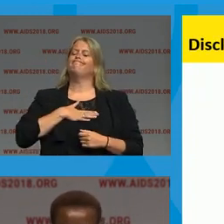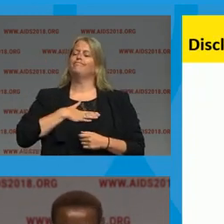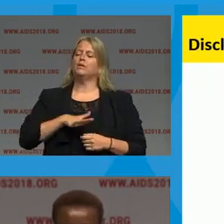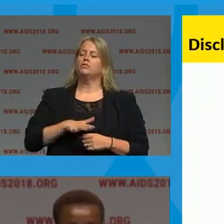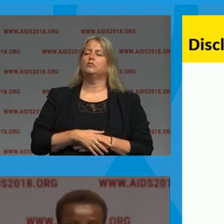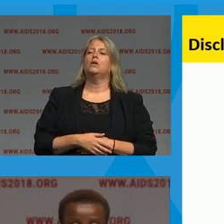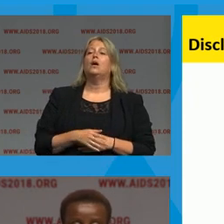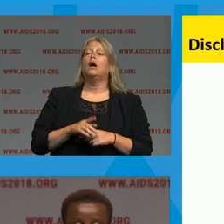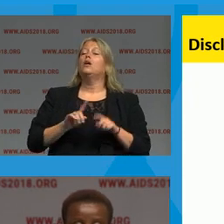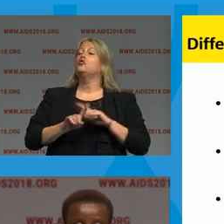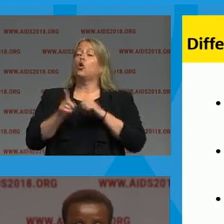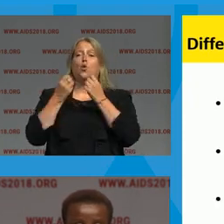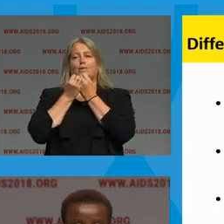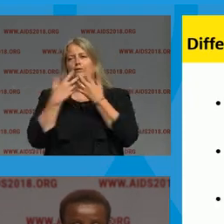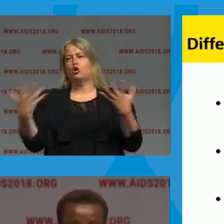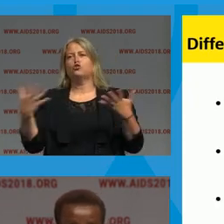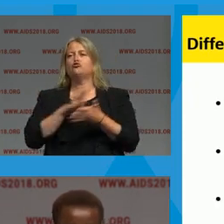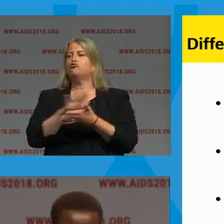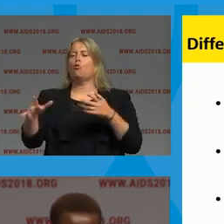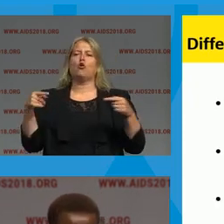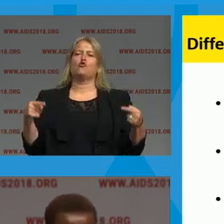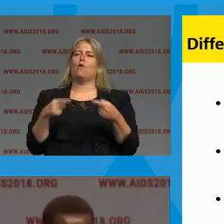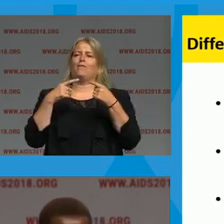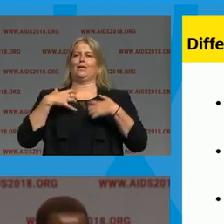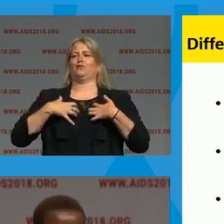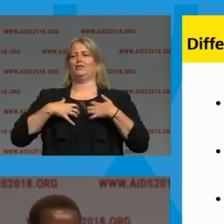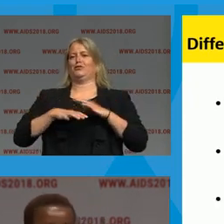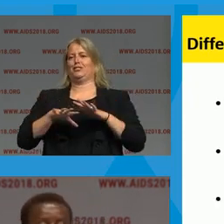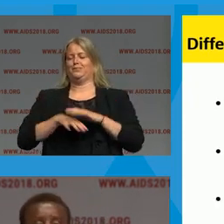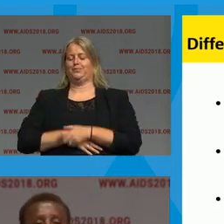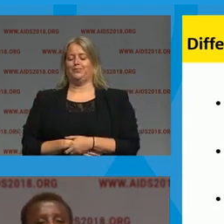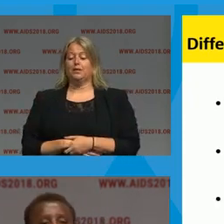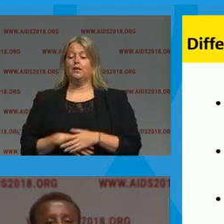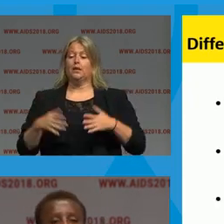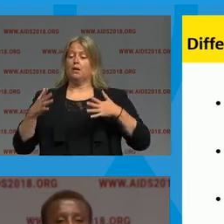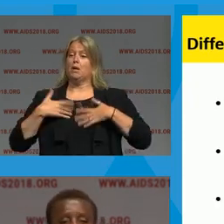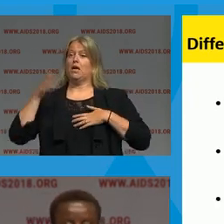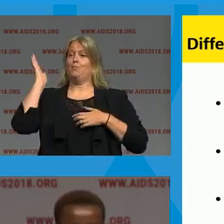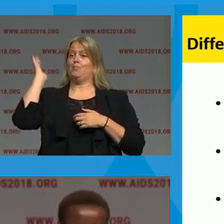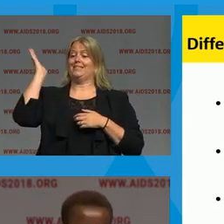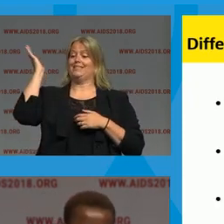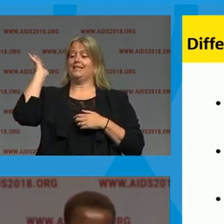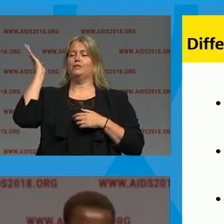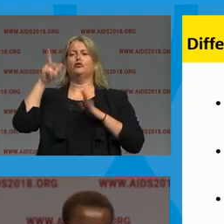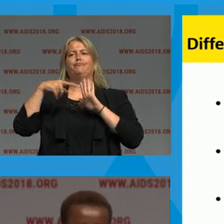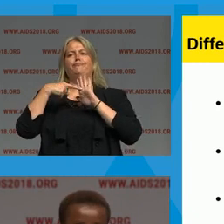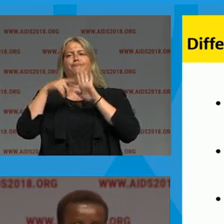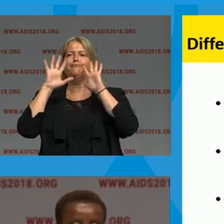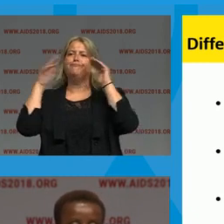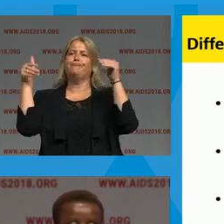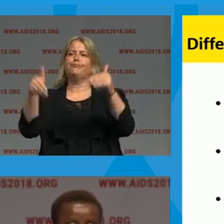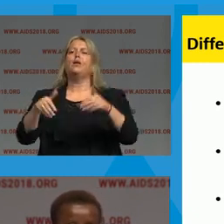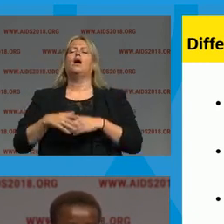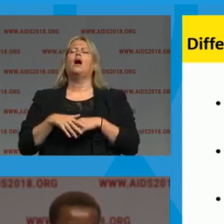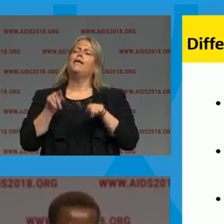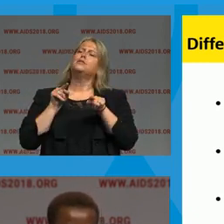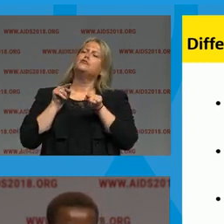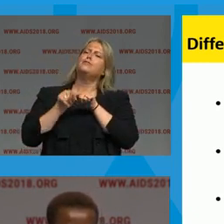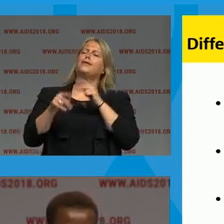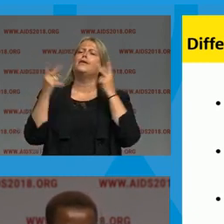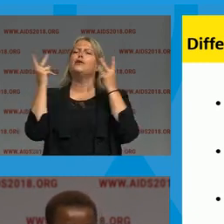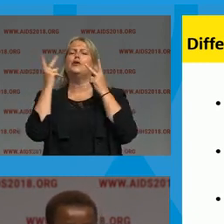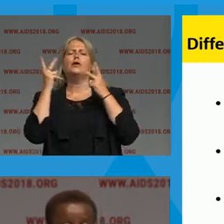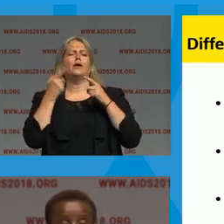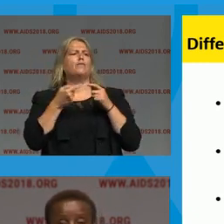I have no disclosures and no conflict of interest. My presentation is going to focus on trying to look at where we are